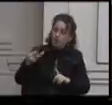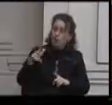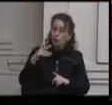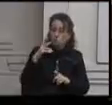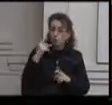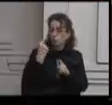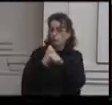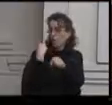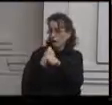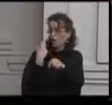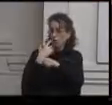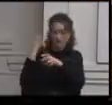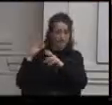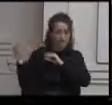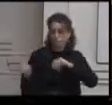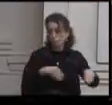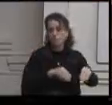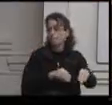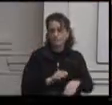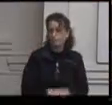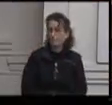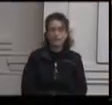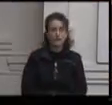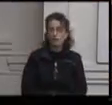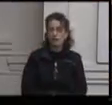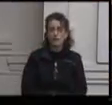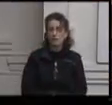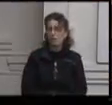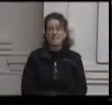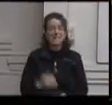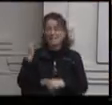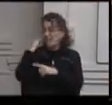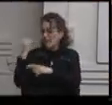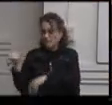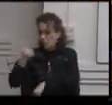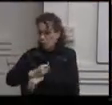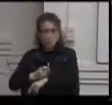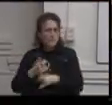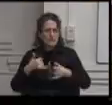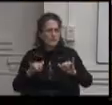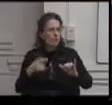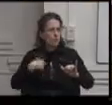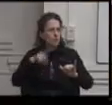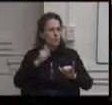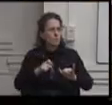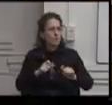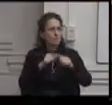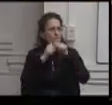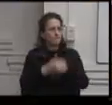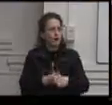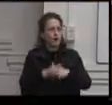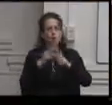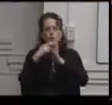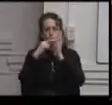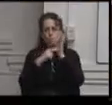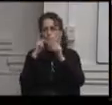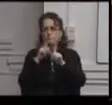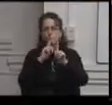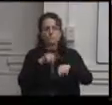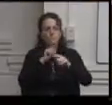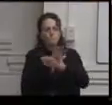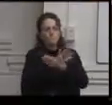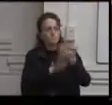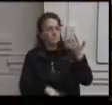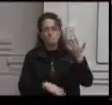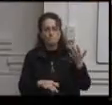response and the same minimum staffing whether Station 2 is open or not. So those people would just work out of Central